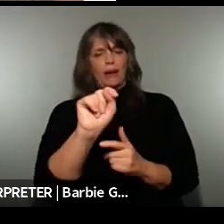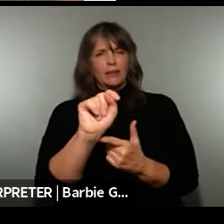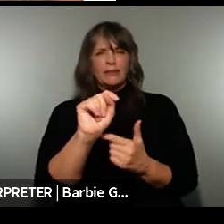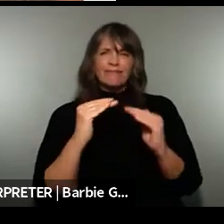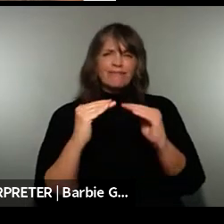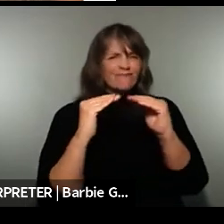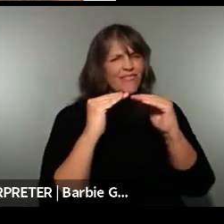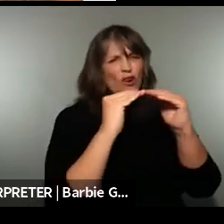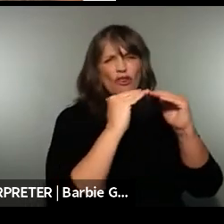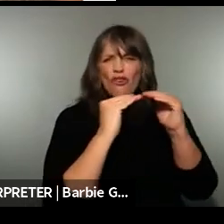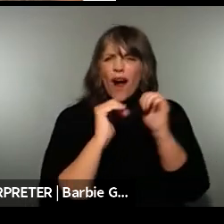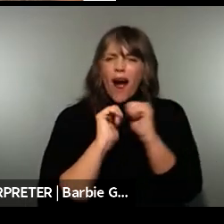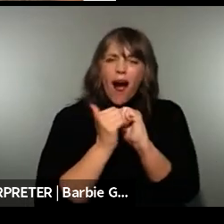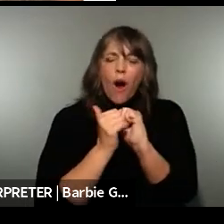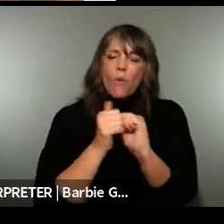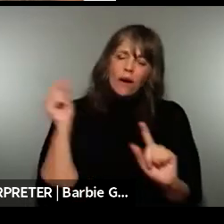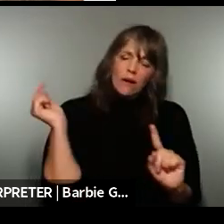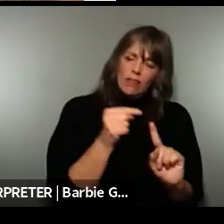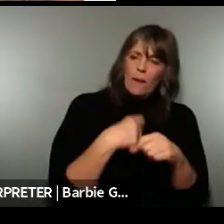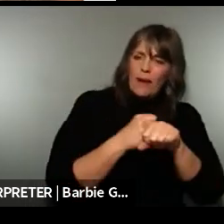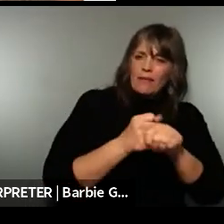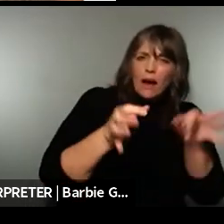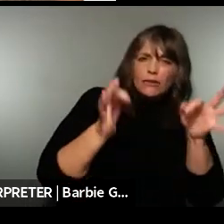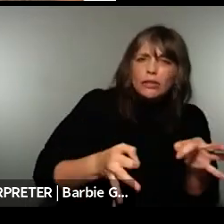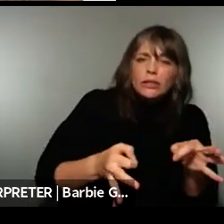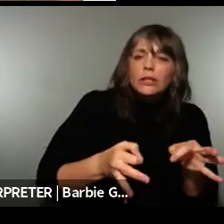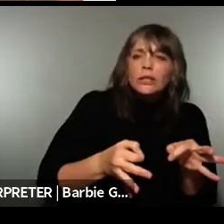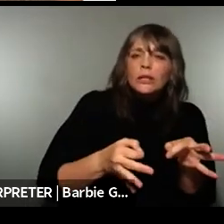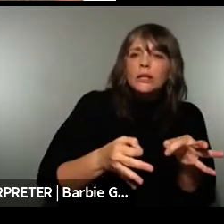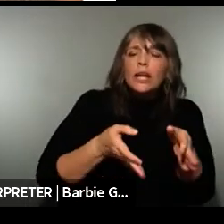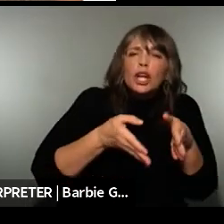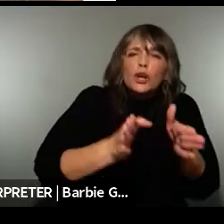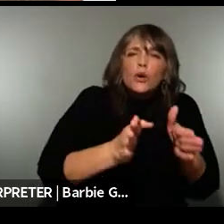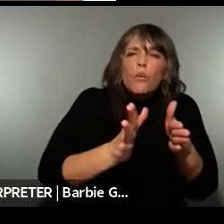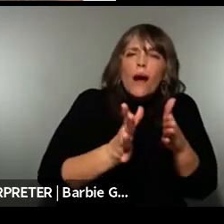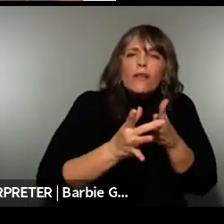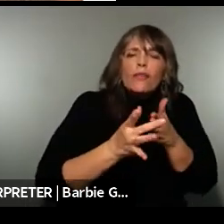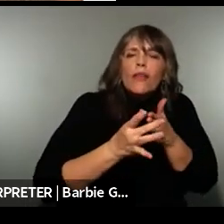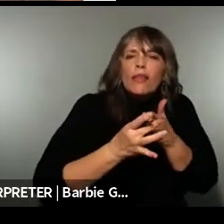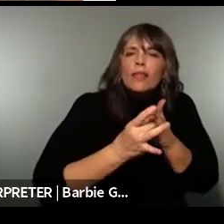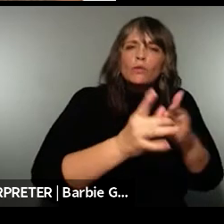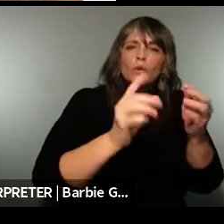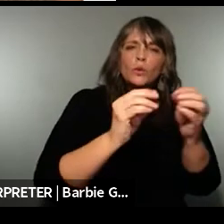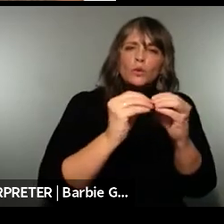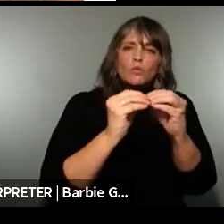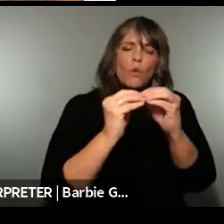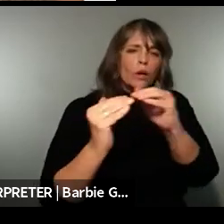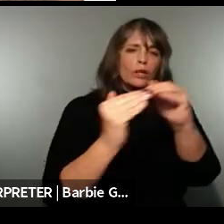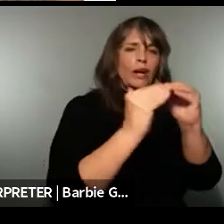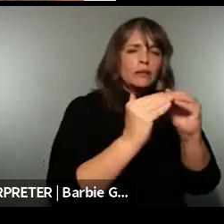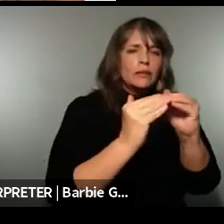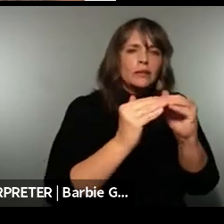way that is driving justice and not reinscribing all of the injustices that